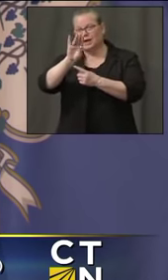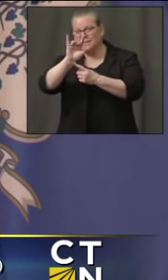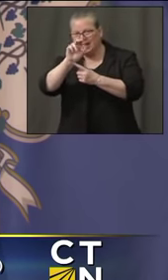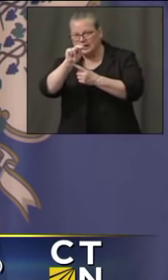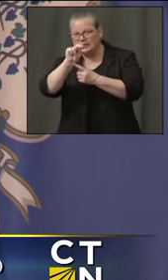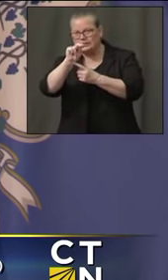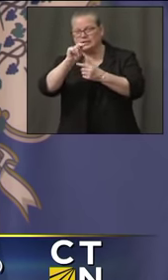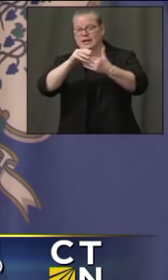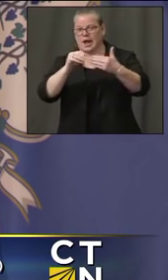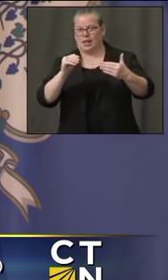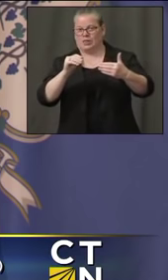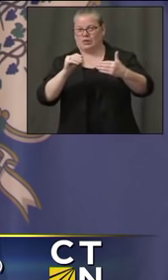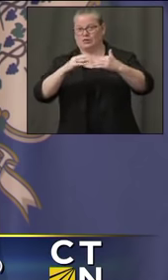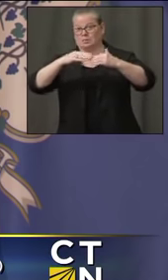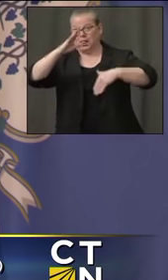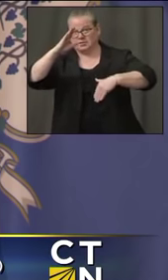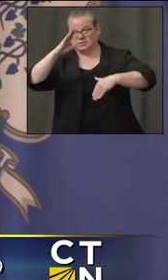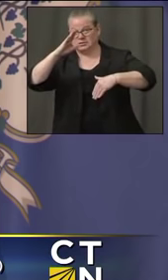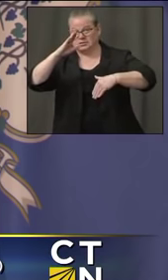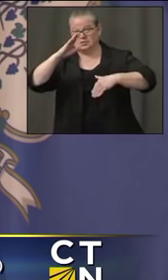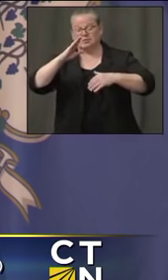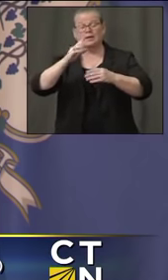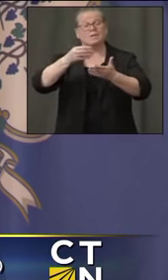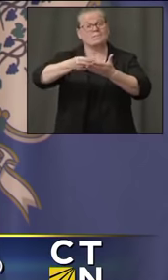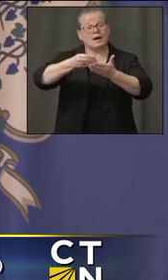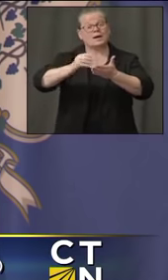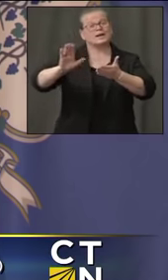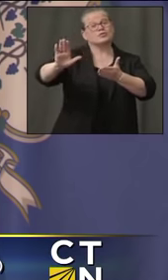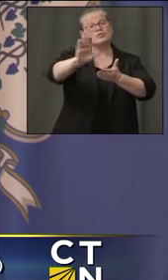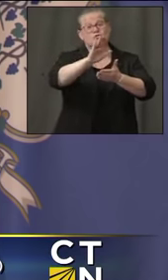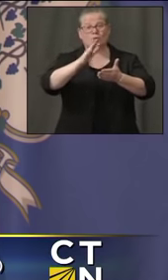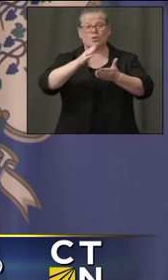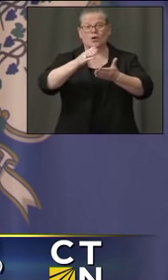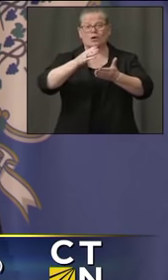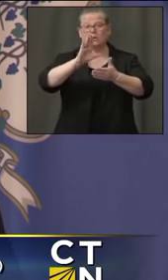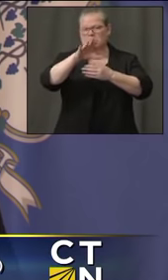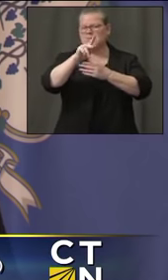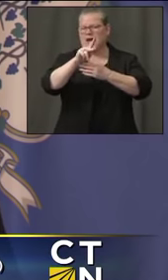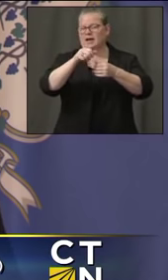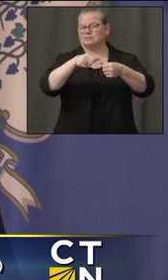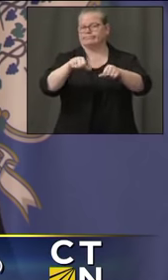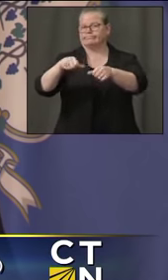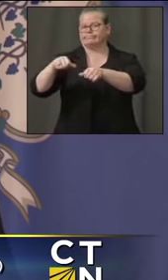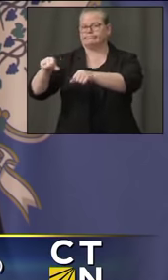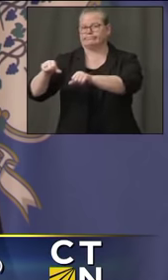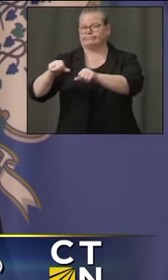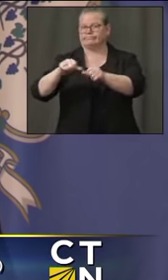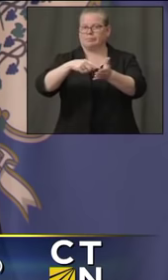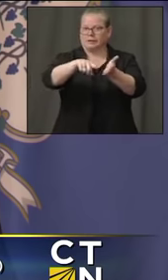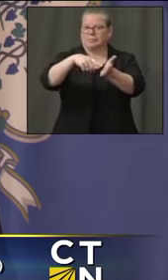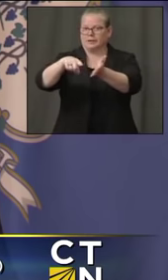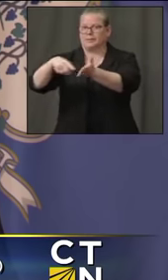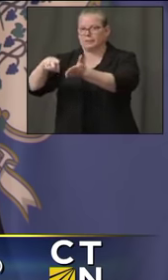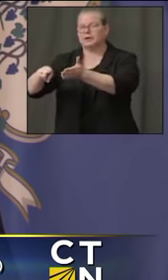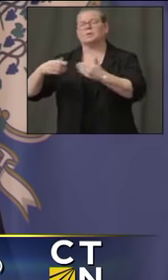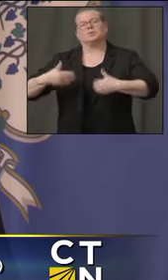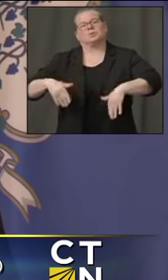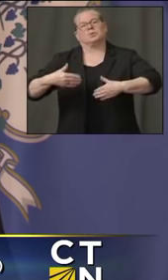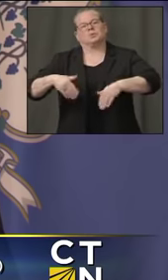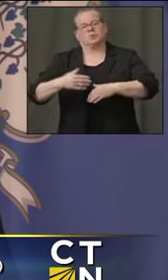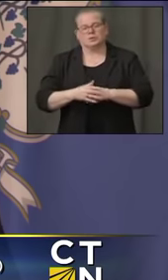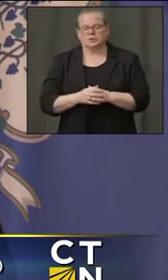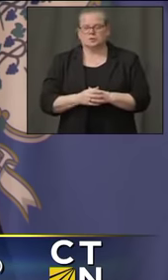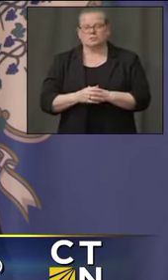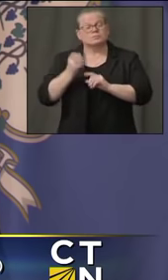been deposited into your accounts. You know, of that, roughly half is traditional unemployment